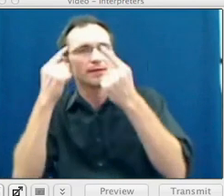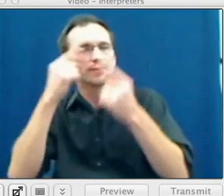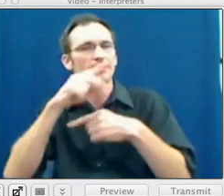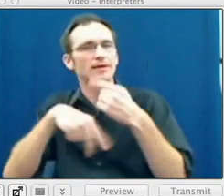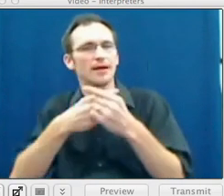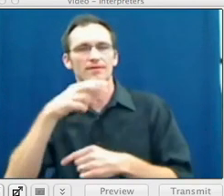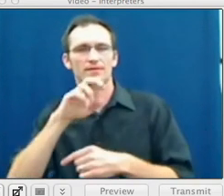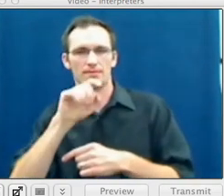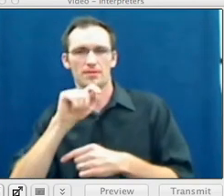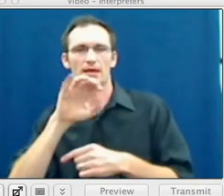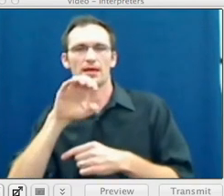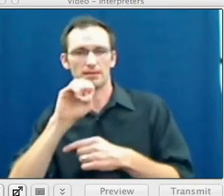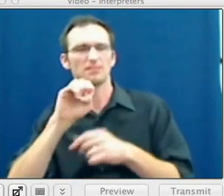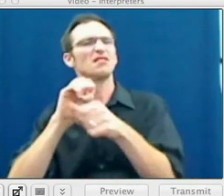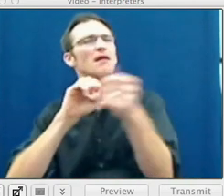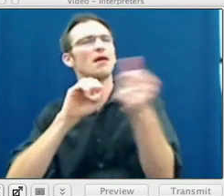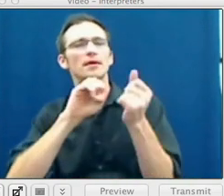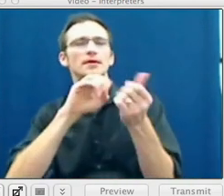them.